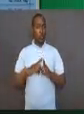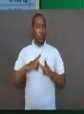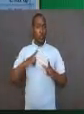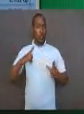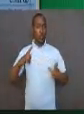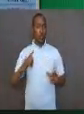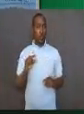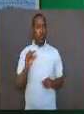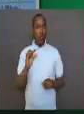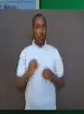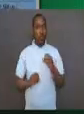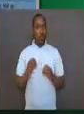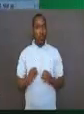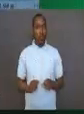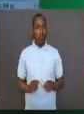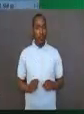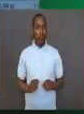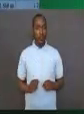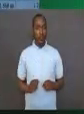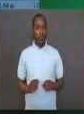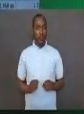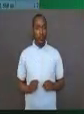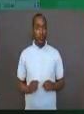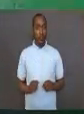using Geobacter or other microorganisms.